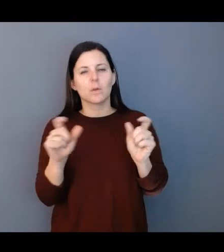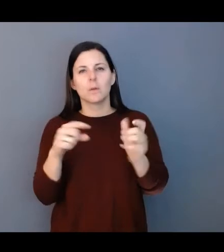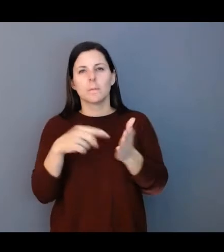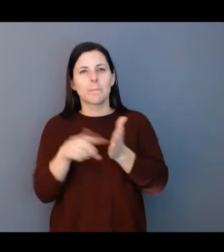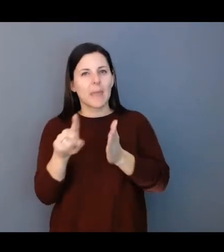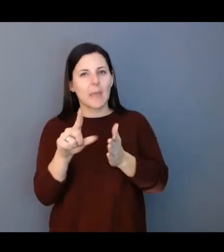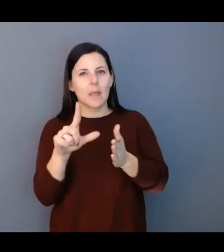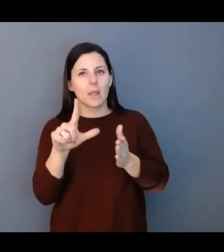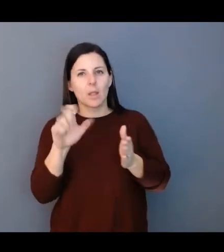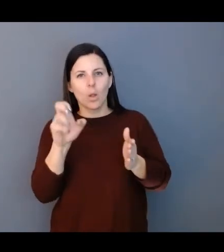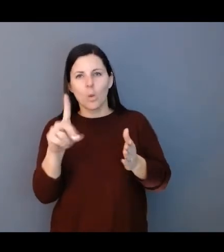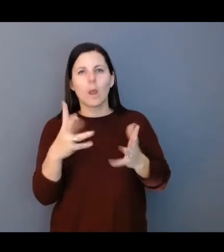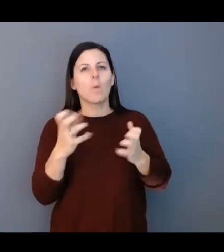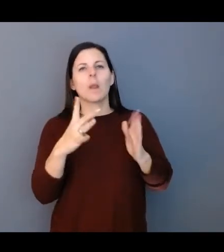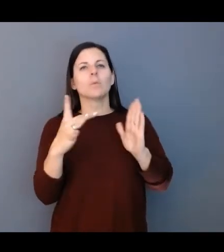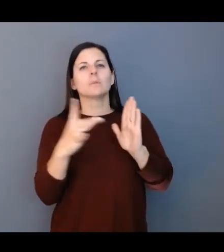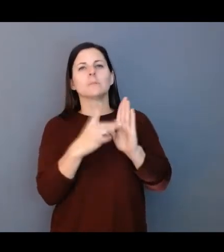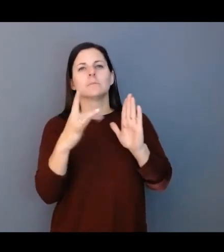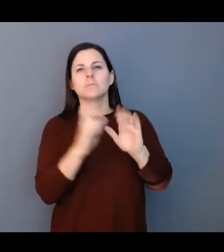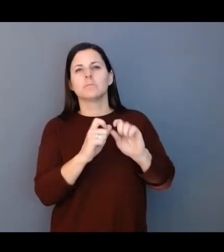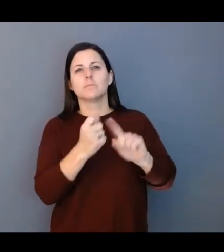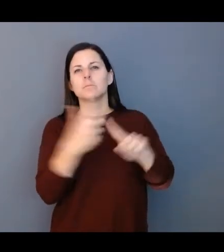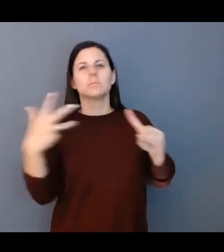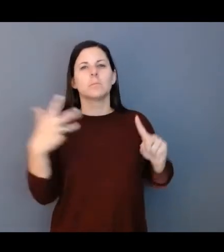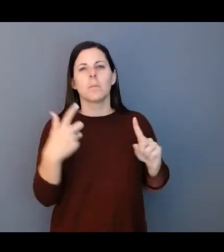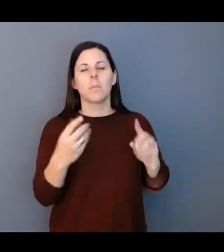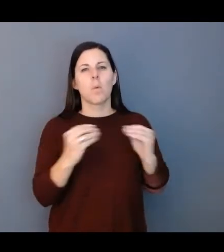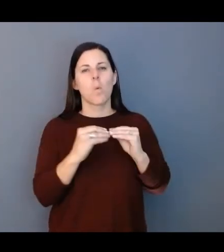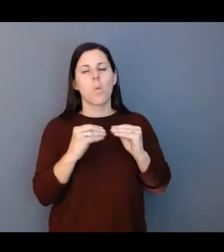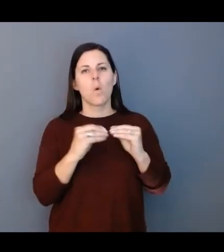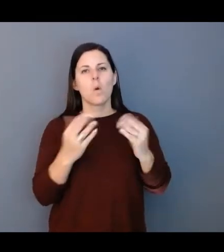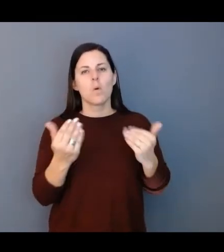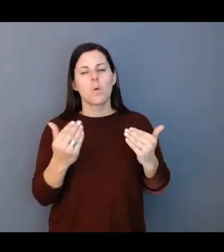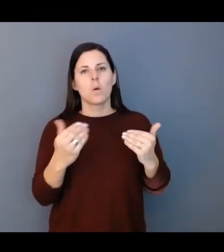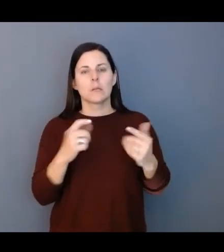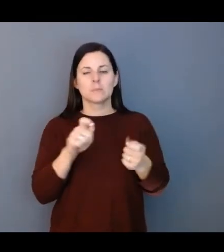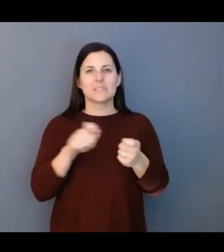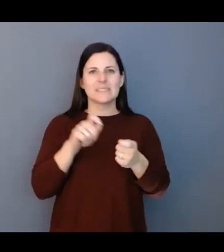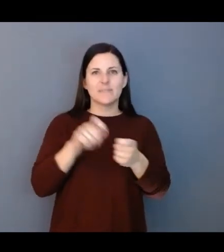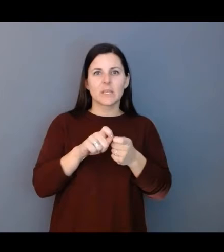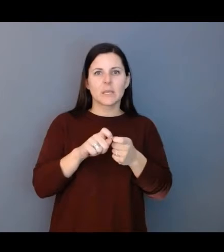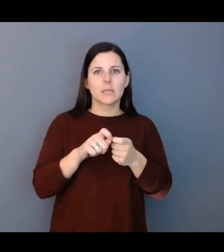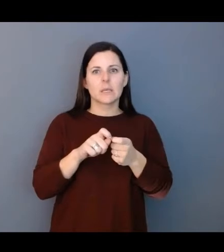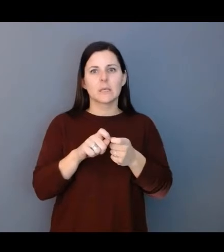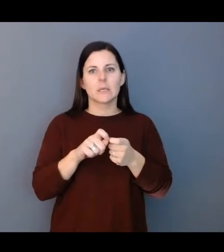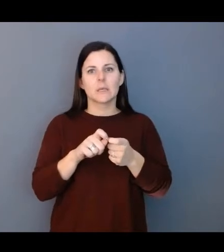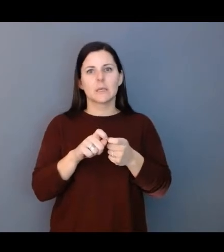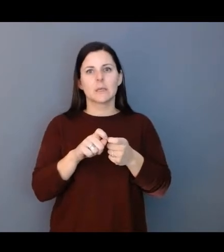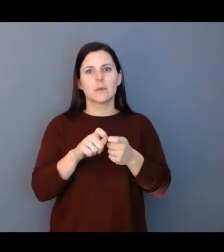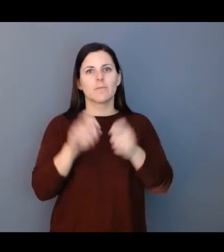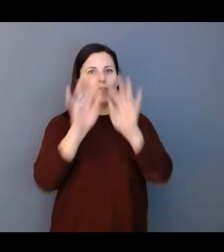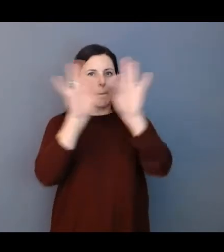container and payload. So I want to double click on that. So are there specific